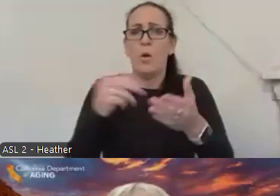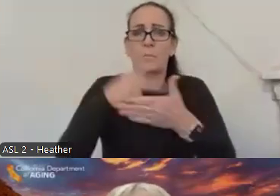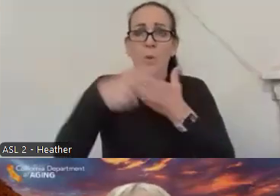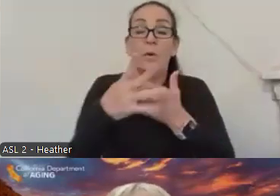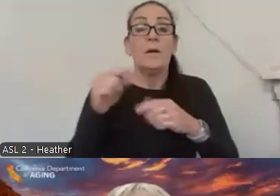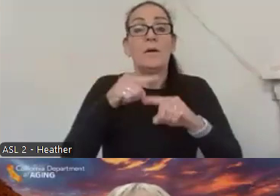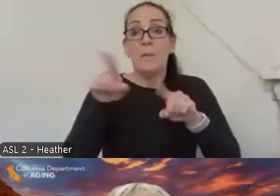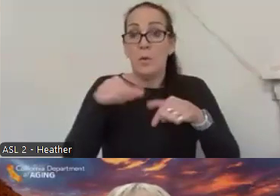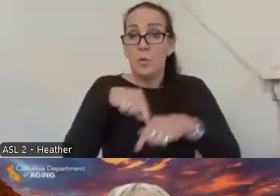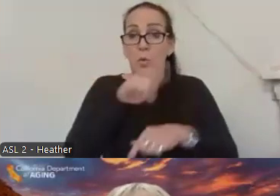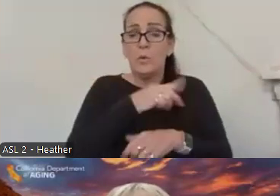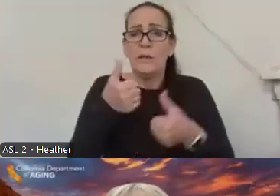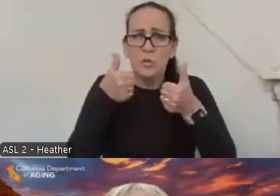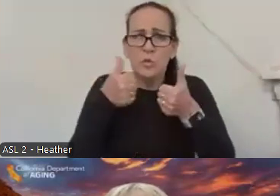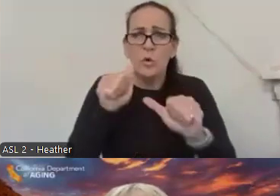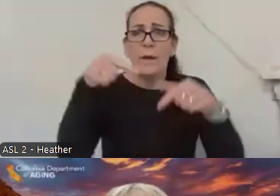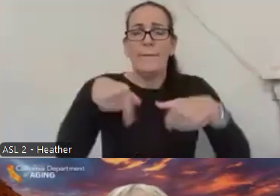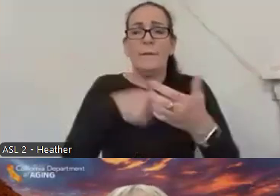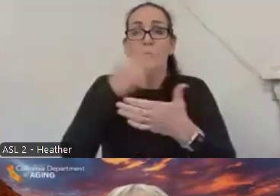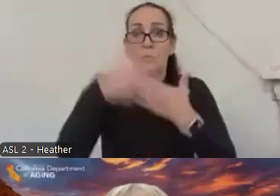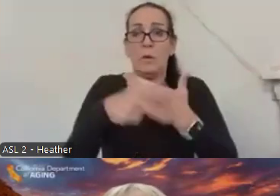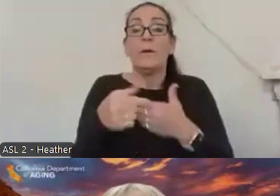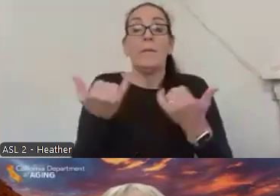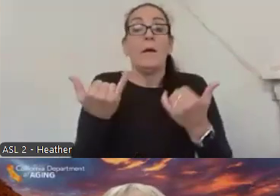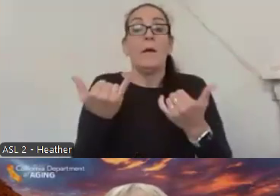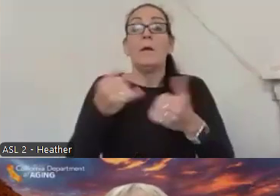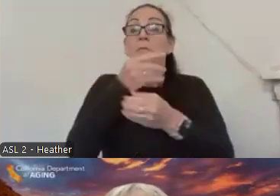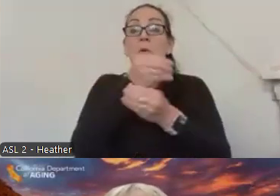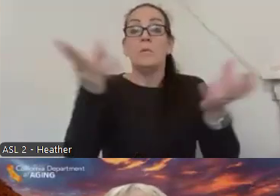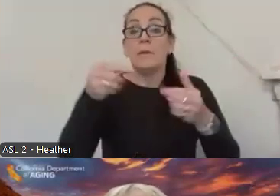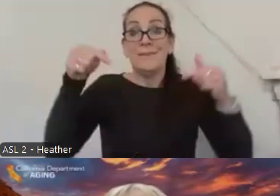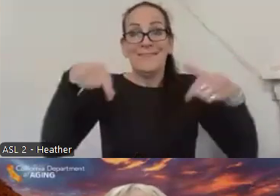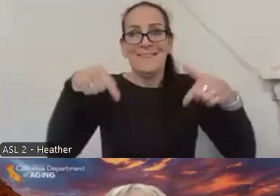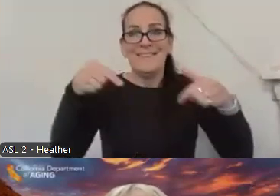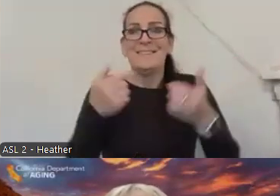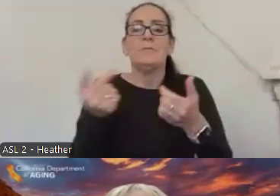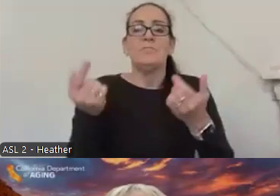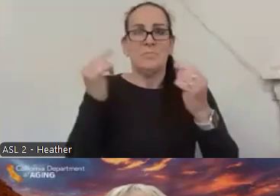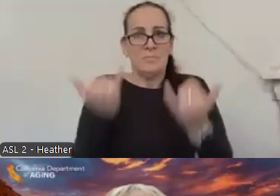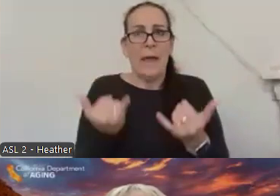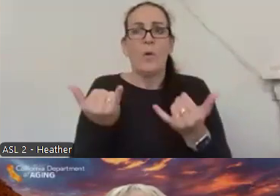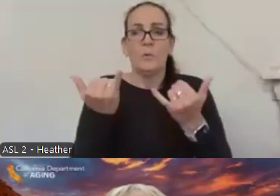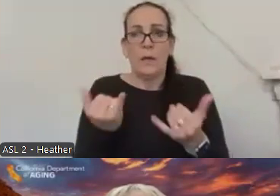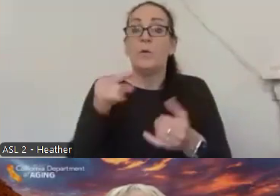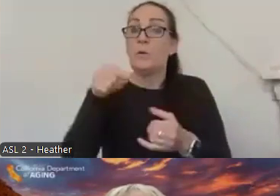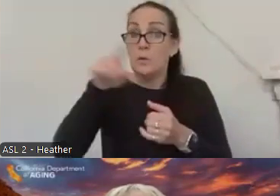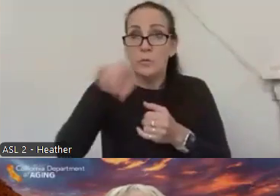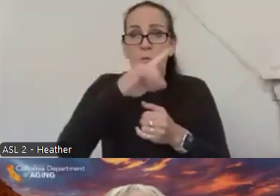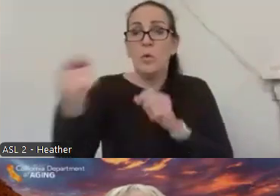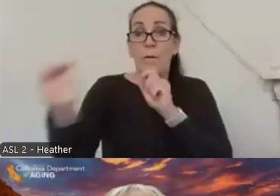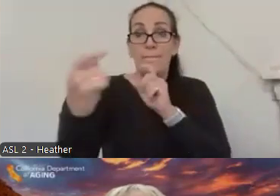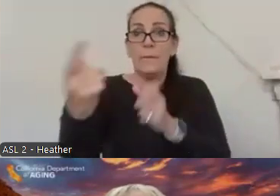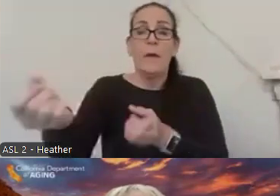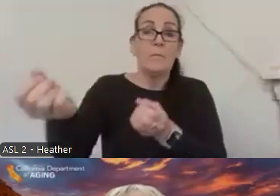and as pilot data for people and saying this exists now, and you have a method for telling us what works and what doesn't work with it. I think that it